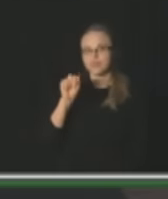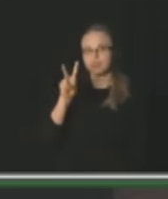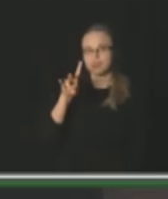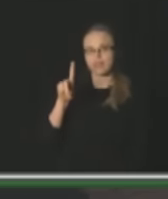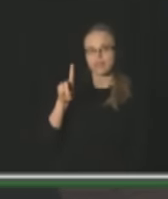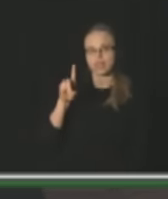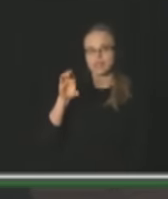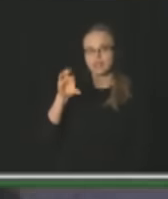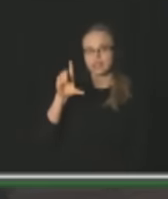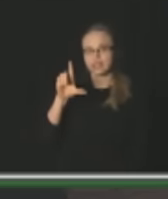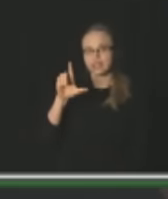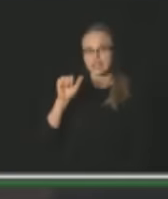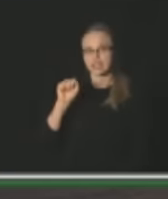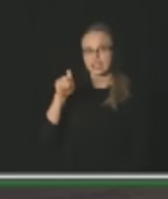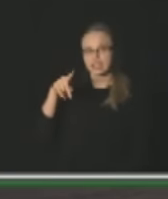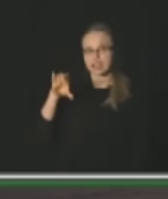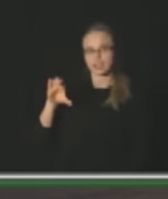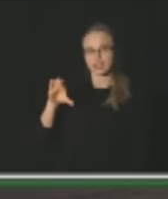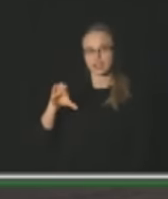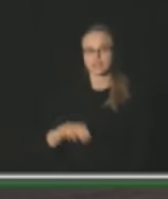Klapek.